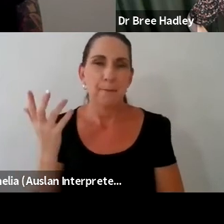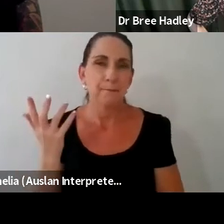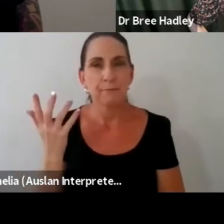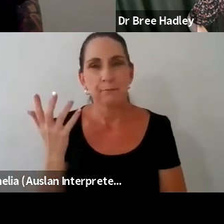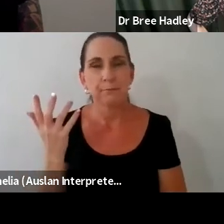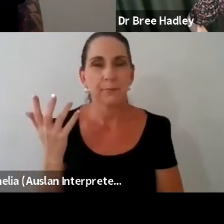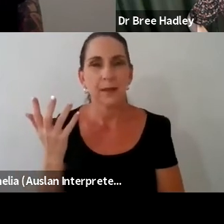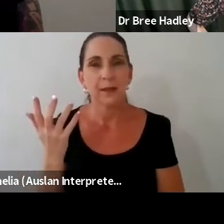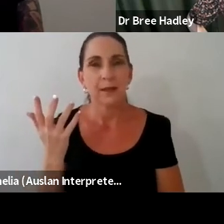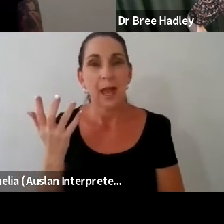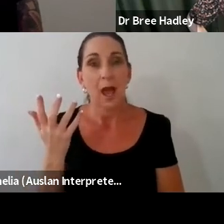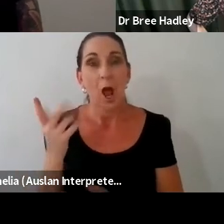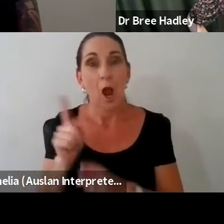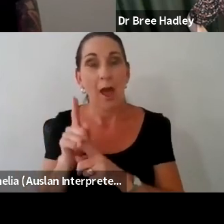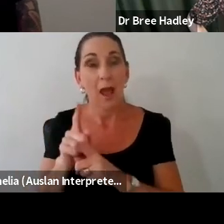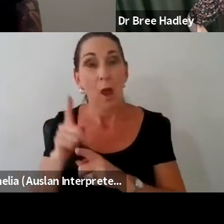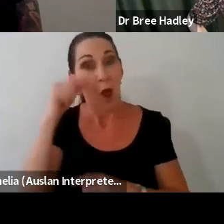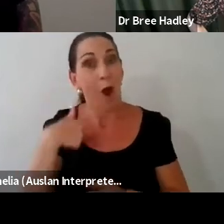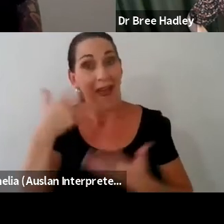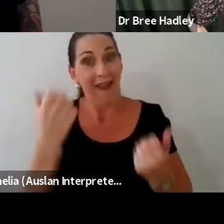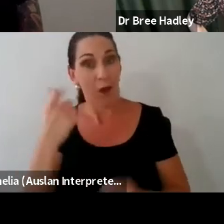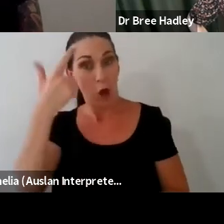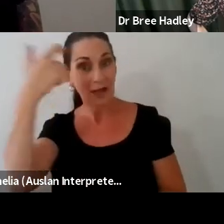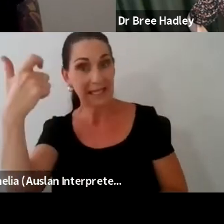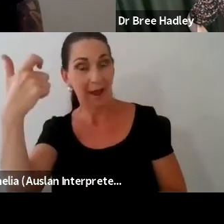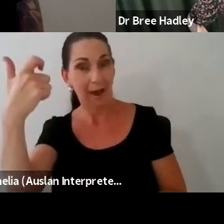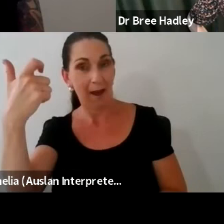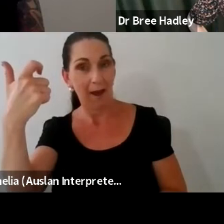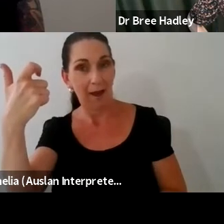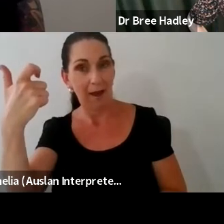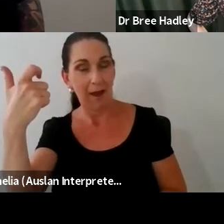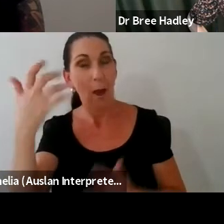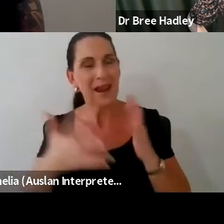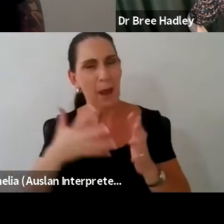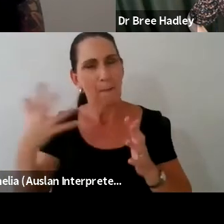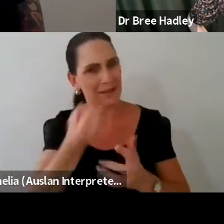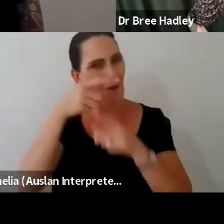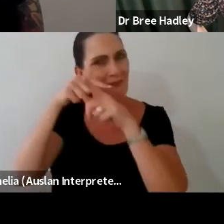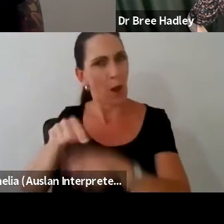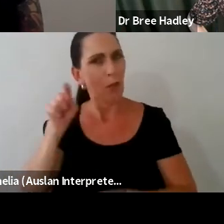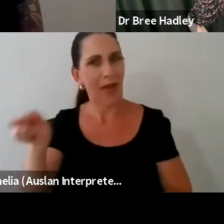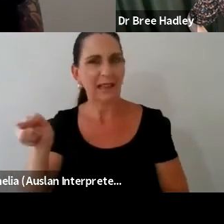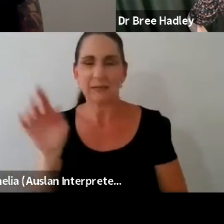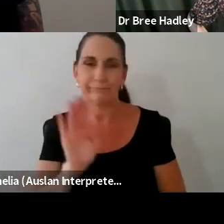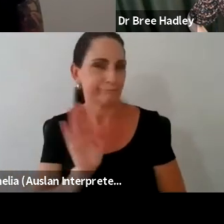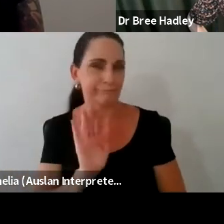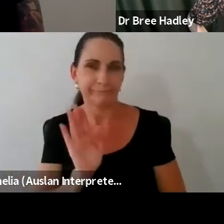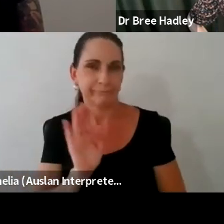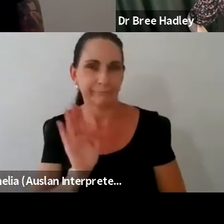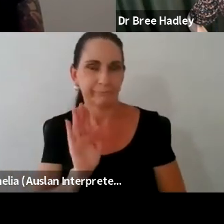comes with an idea and that being the way, I would say. End of